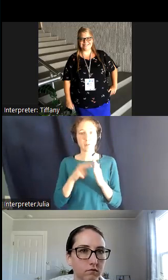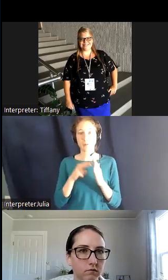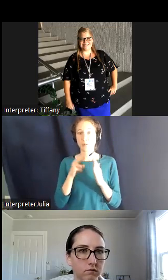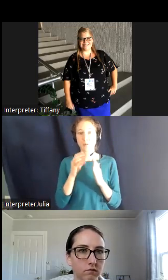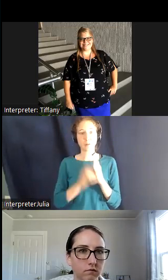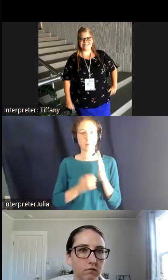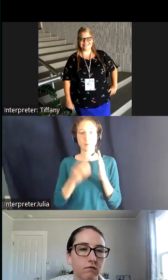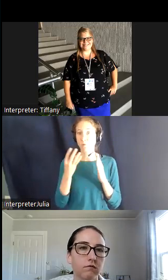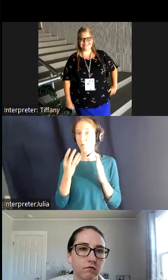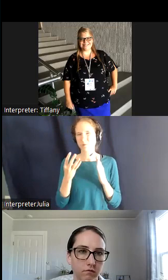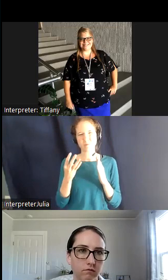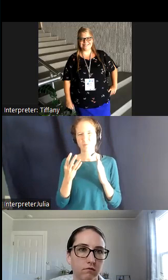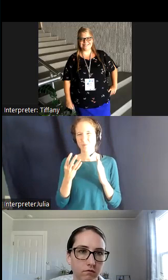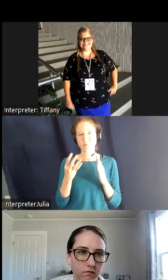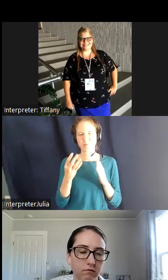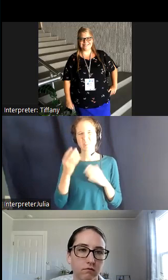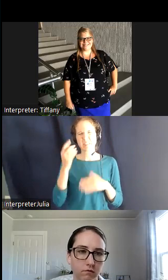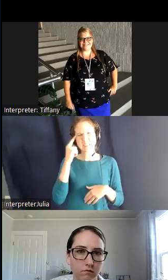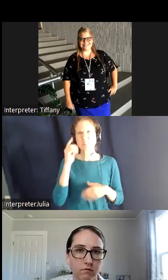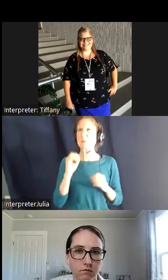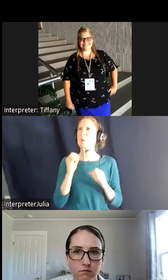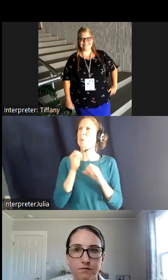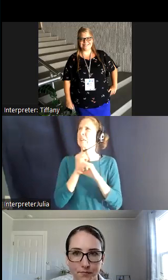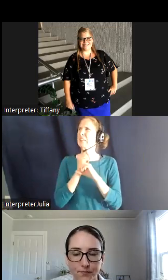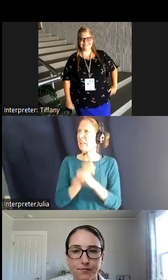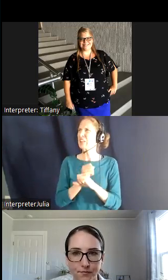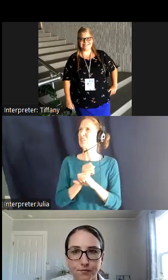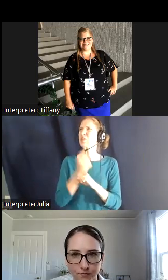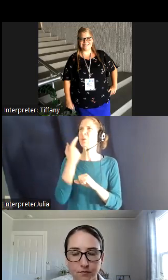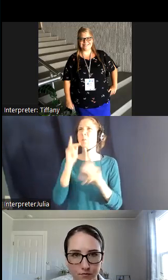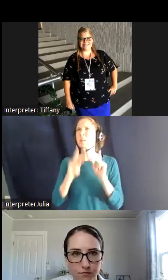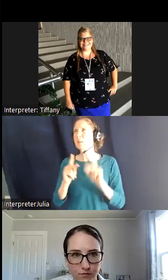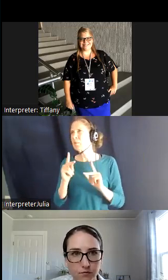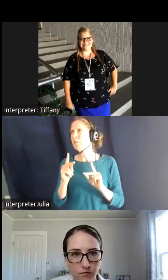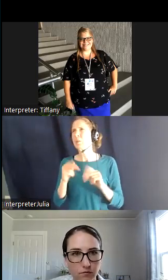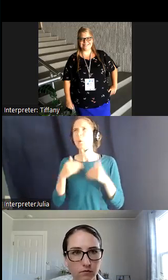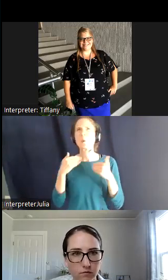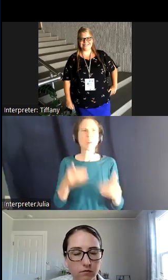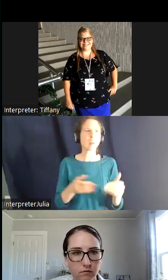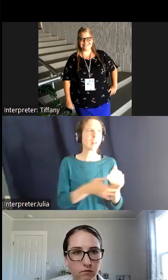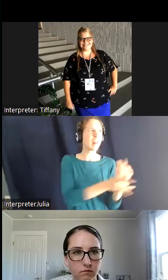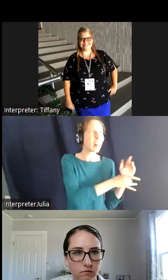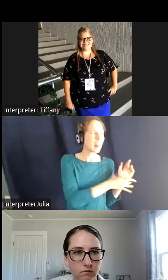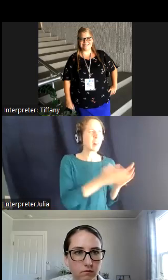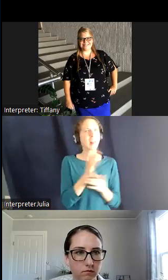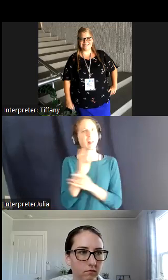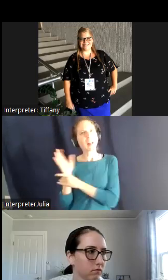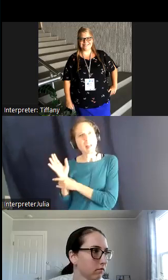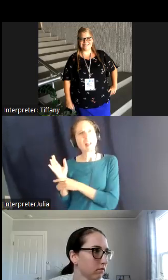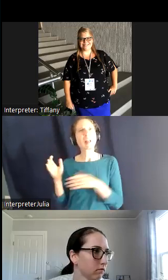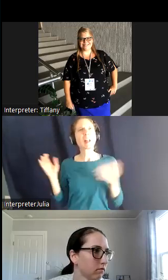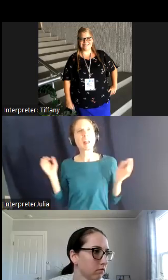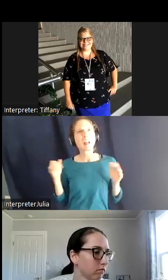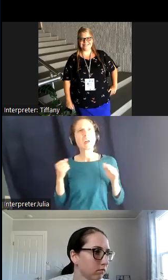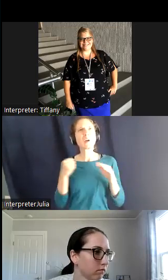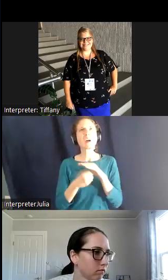no protections for restraint seclusion, because we have to look back at our other chapters for that. So really just a